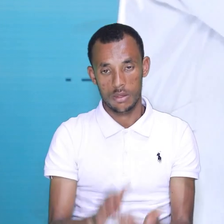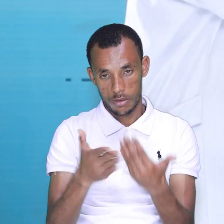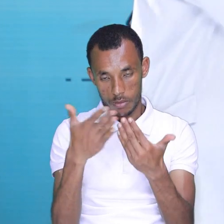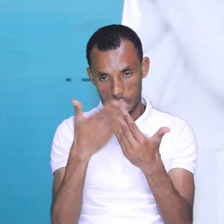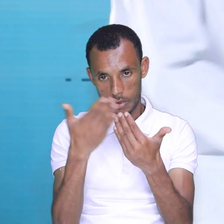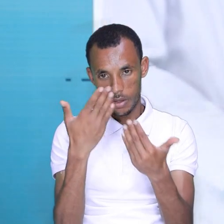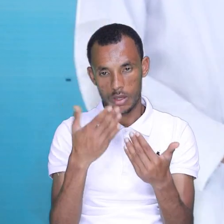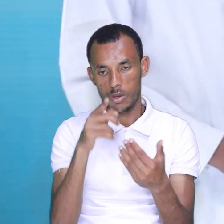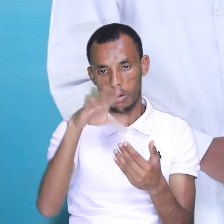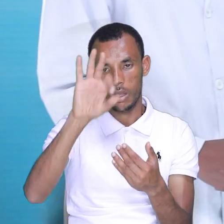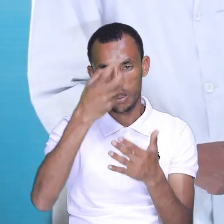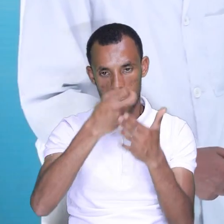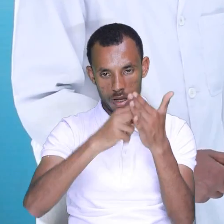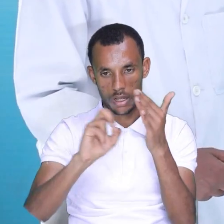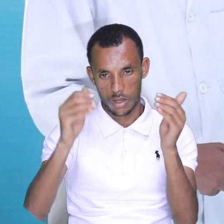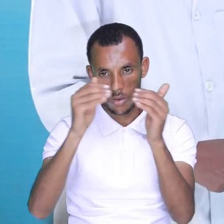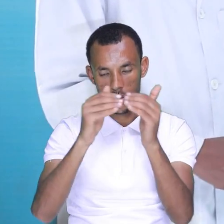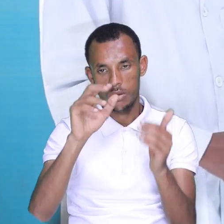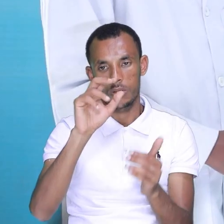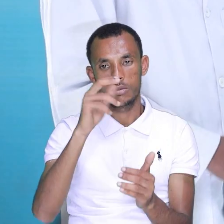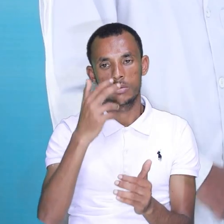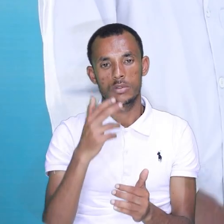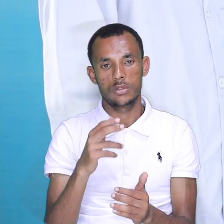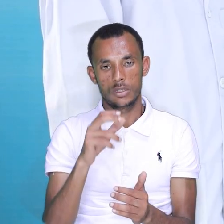Simplify it, you will get a result to be equal to 30.